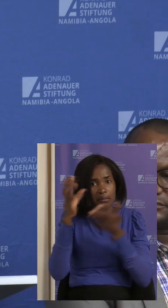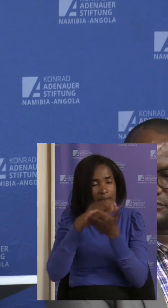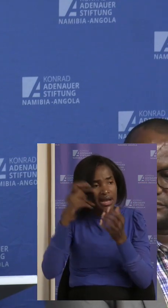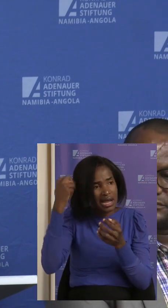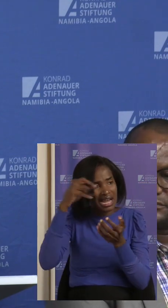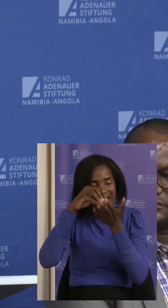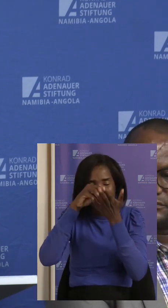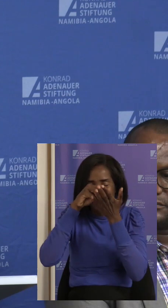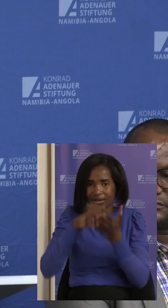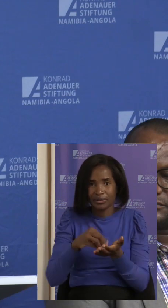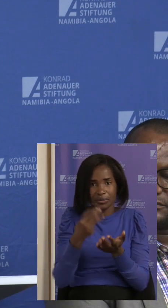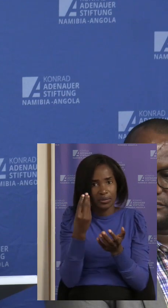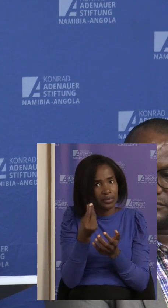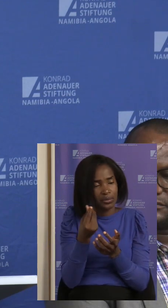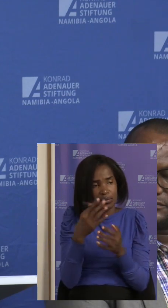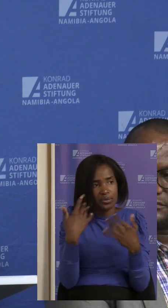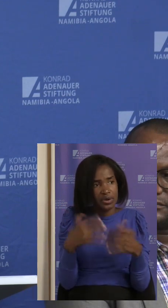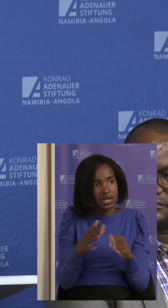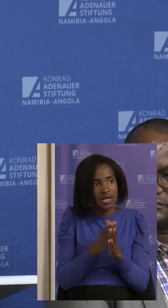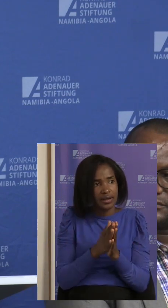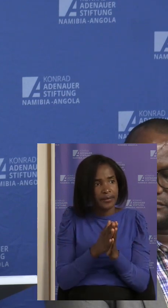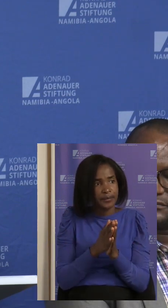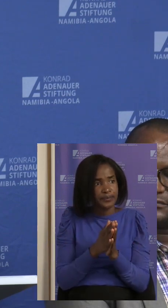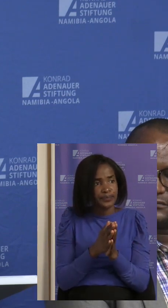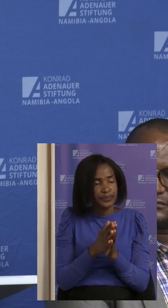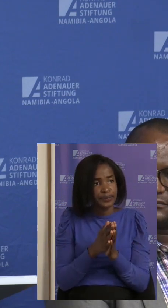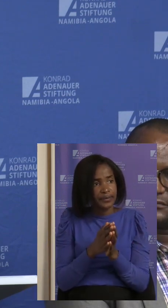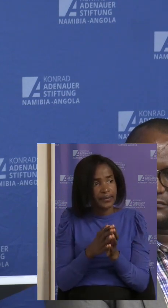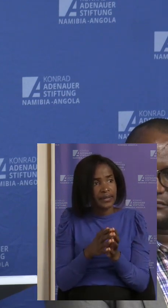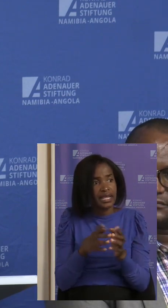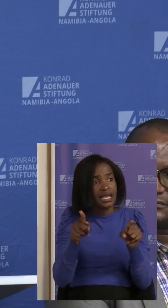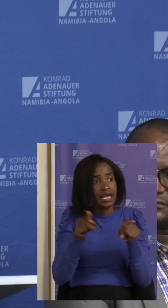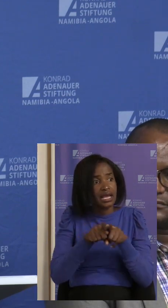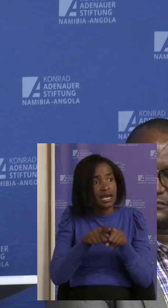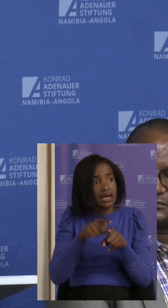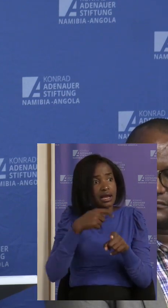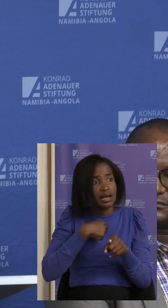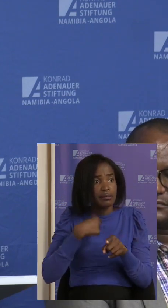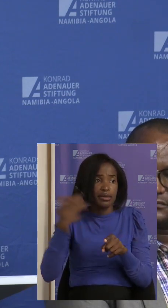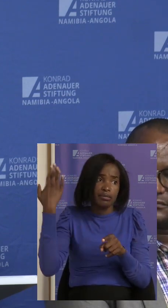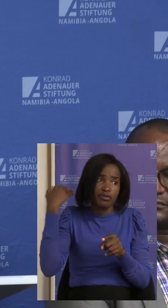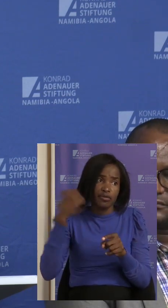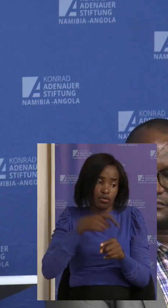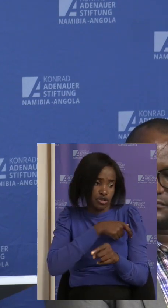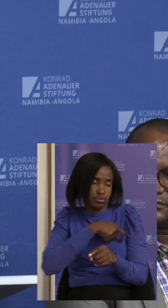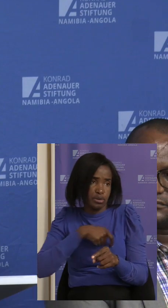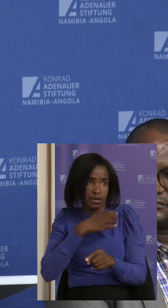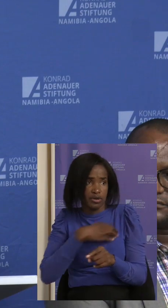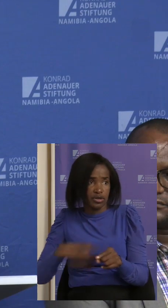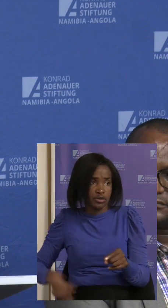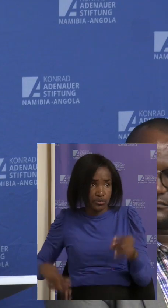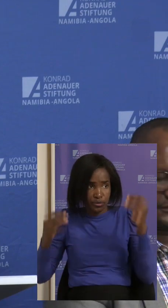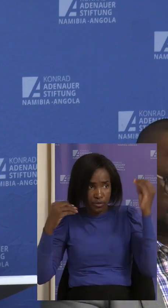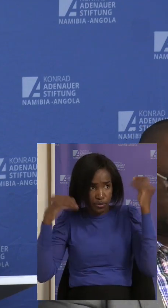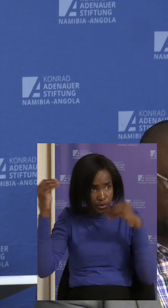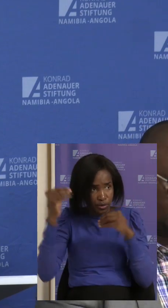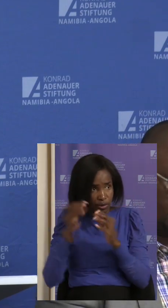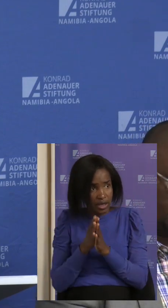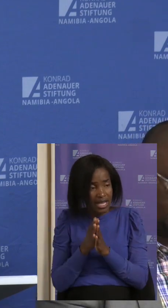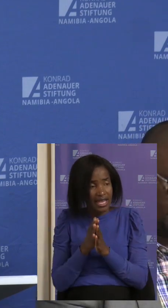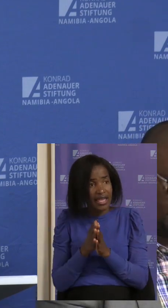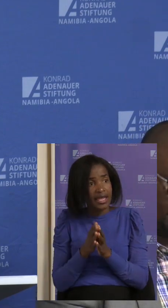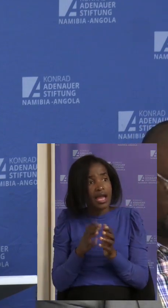Fees, it's a financial exclusion for me is also very personal, because I even served as the SRC president for UNAM, and my